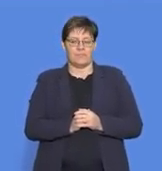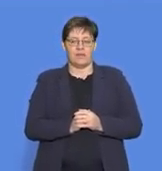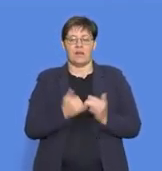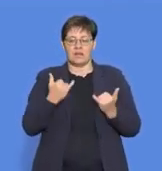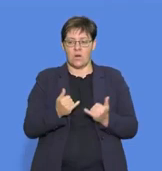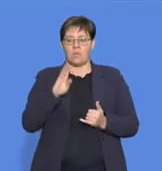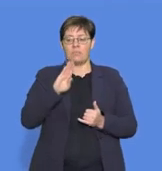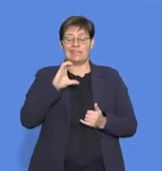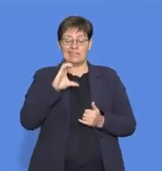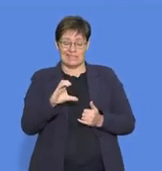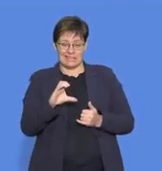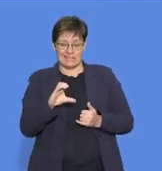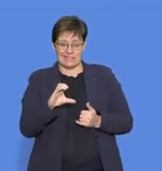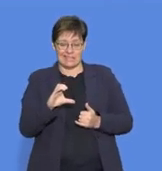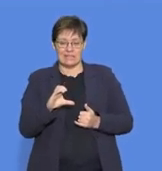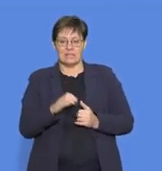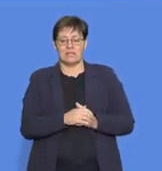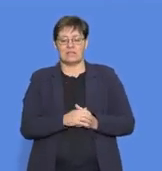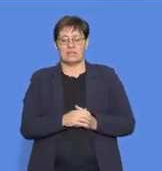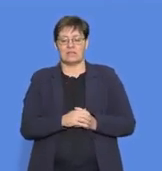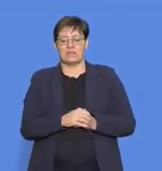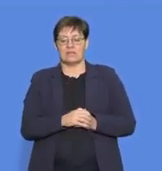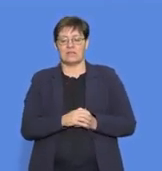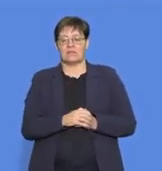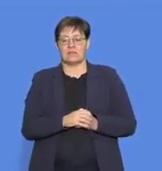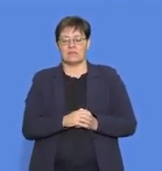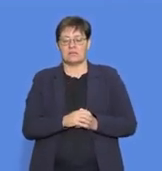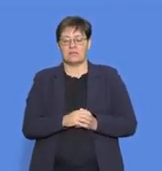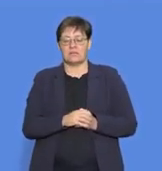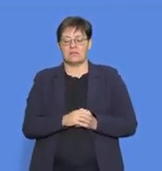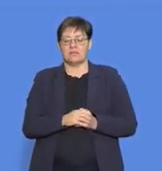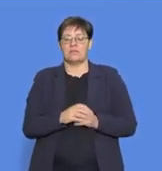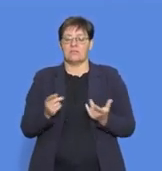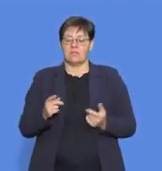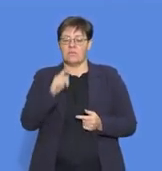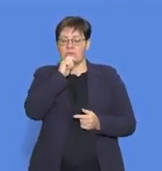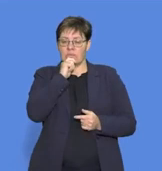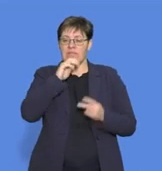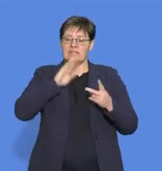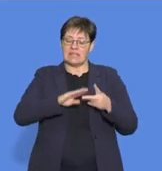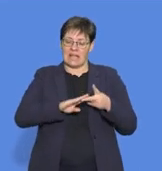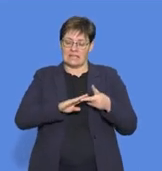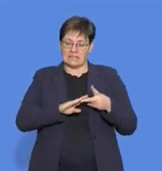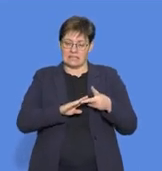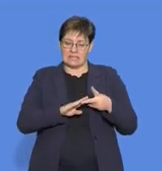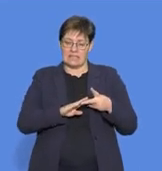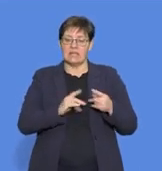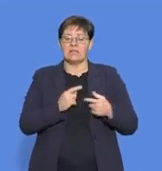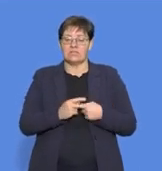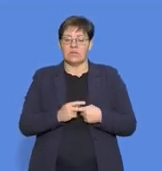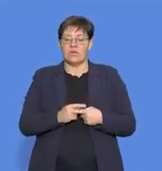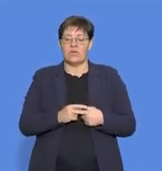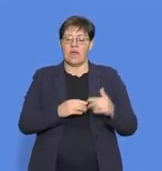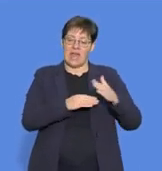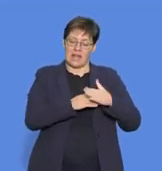find BC, because they did say we could round it off to 1 unit. We need to find BC, we can use our second triangle, and we already said that the